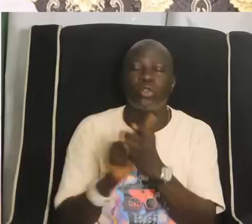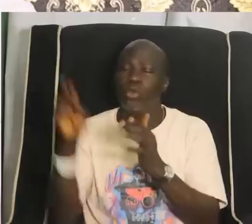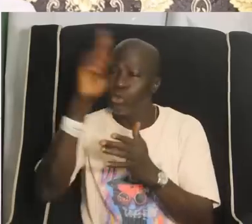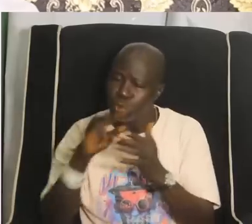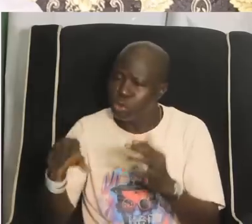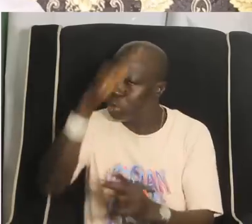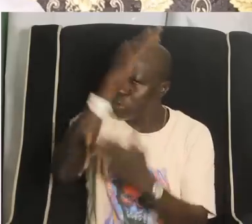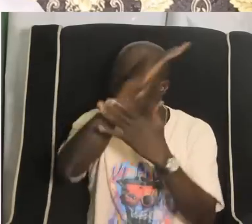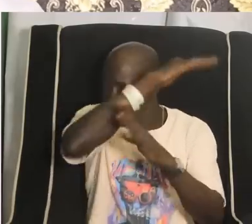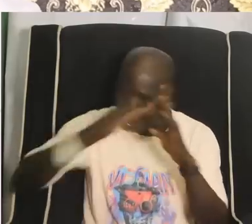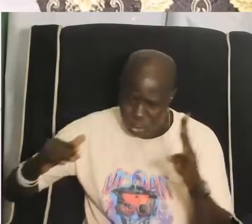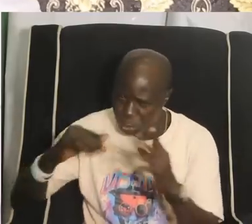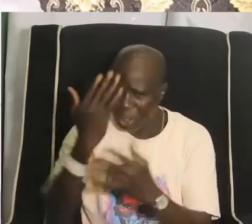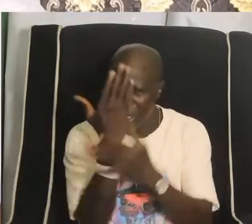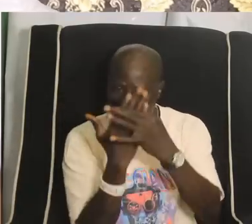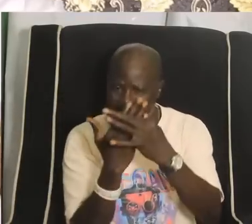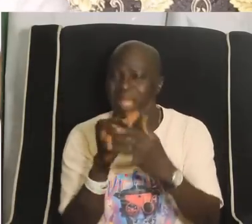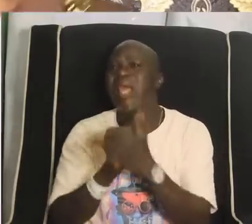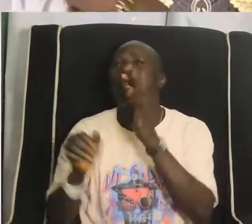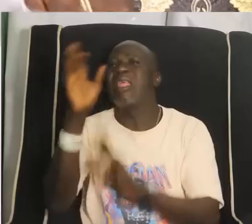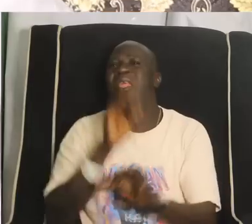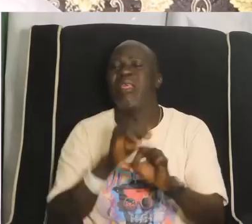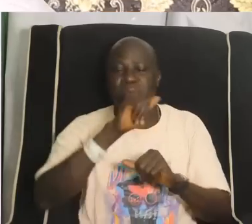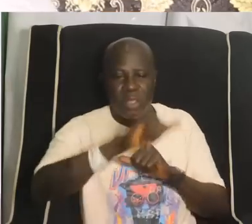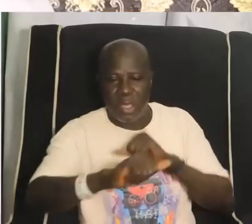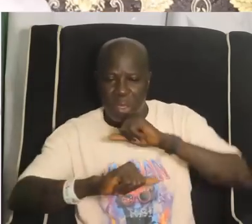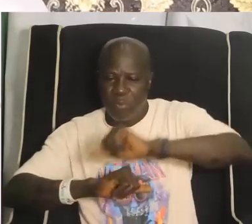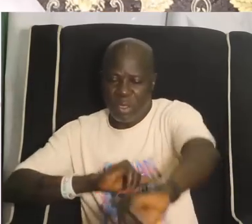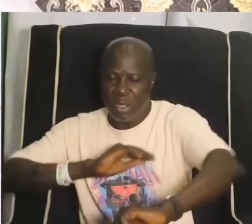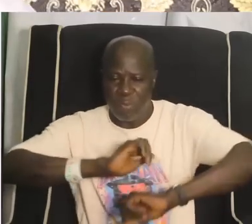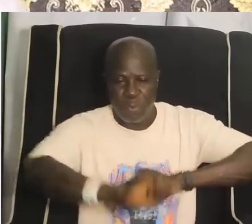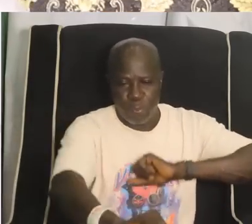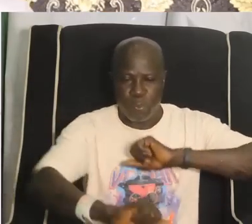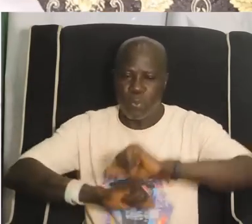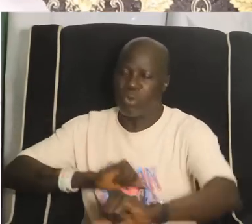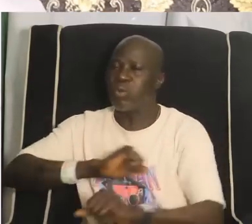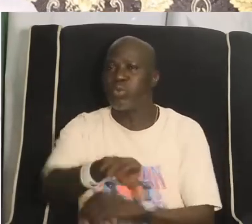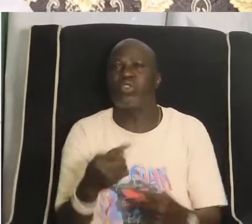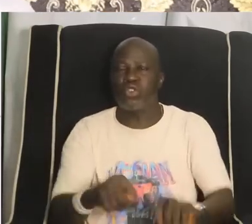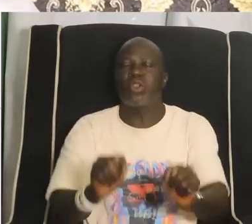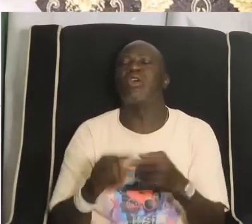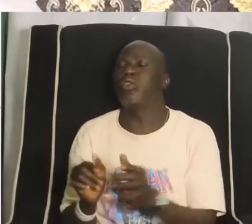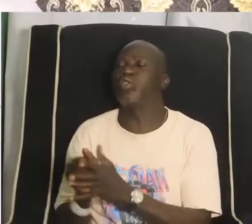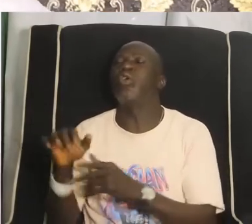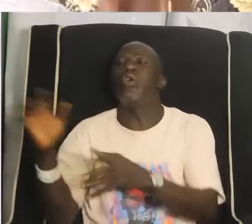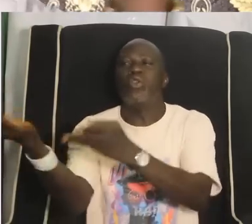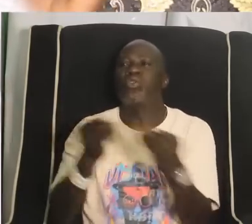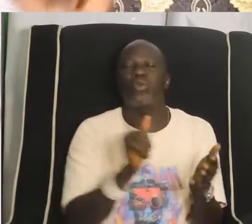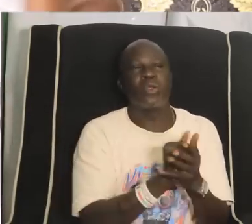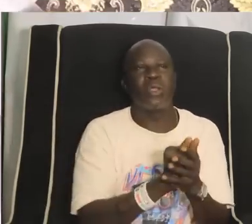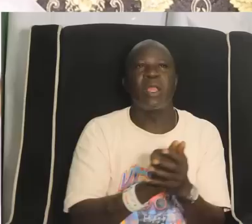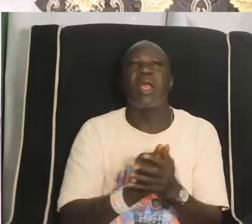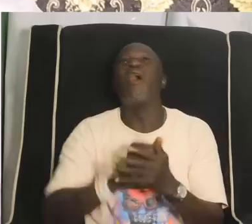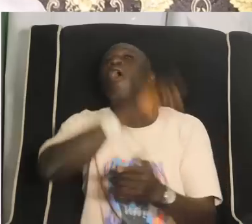ge Olowo. They will cut off your finger with glass. Iye pe to ba ne pa ko ni tetuwaju o pa Olara. It means if you try to pursue to move forward. Afi to